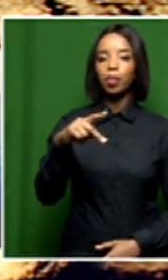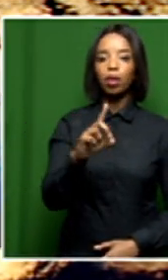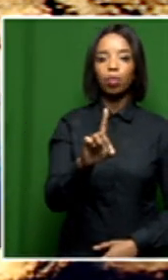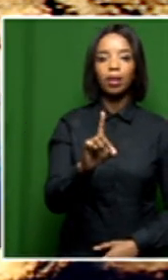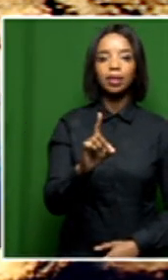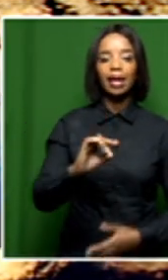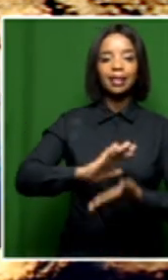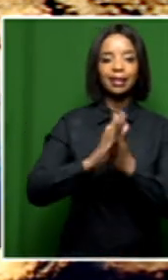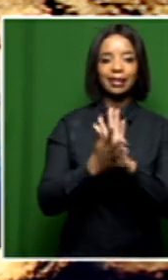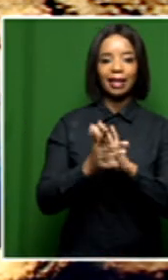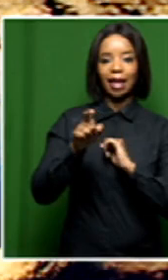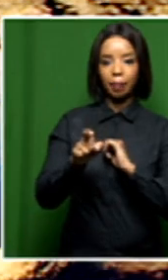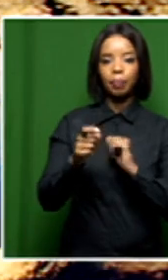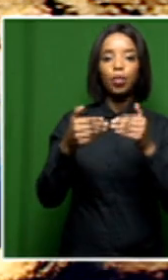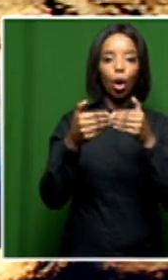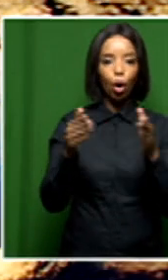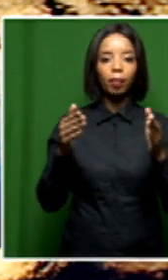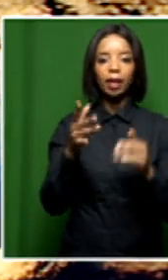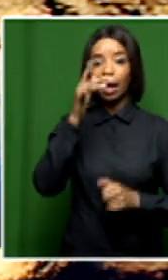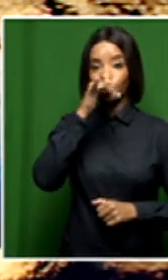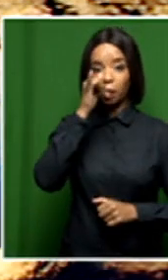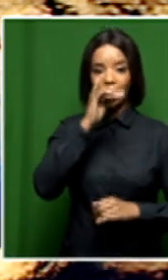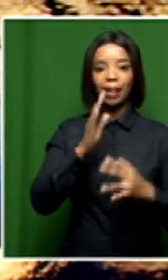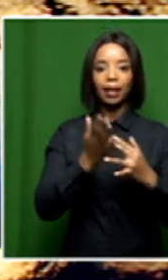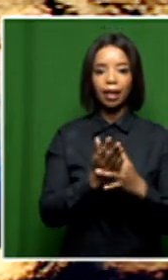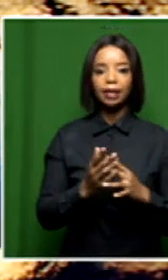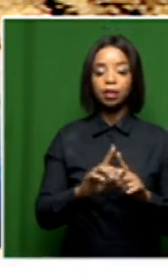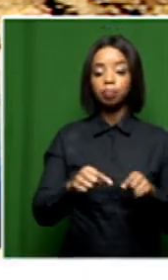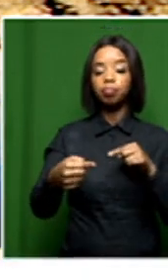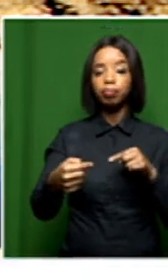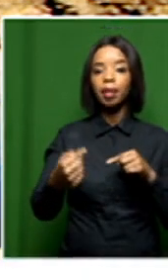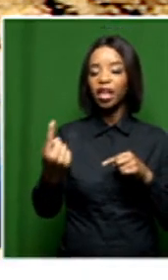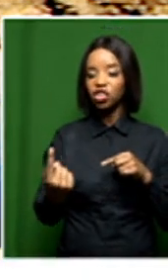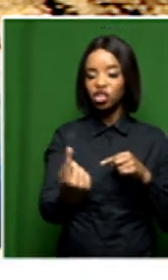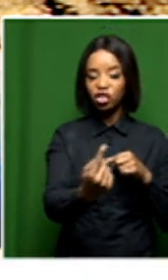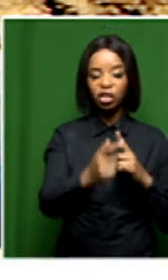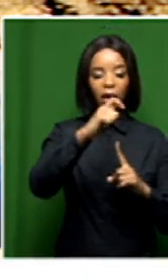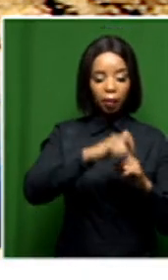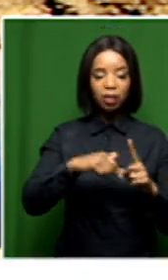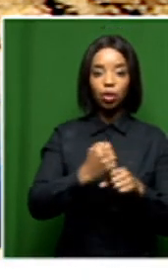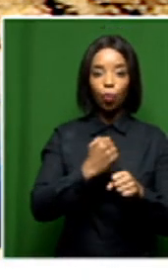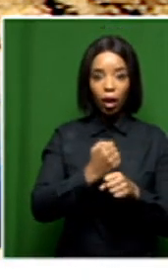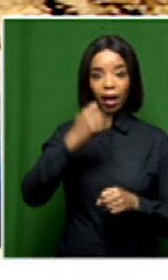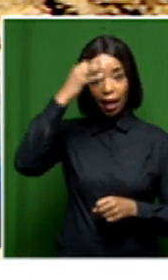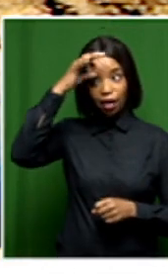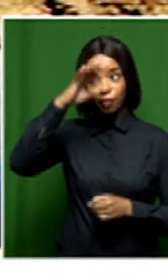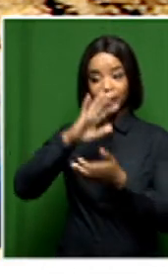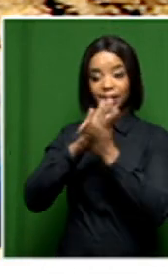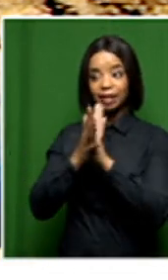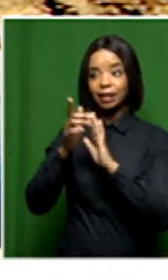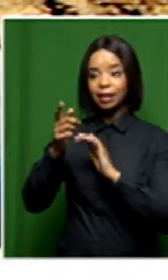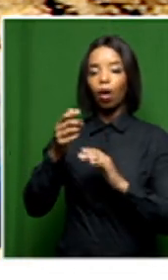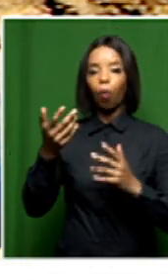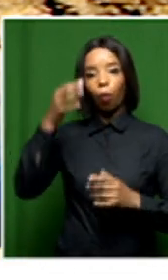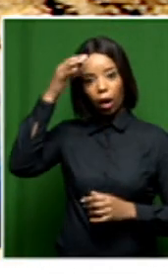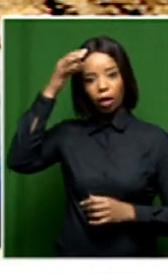Agency, Sassa, is opening criminal cases against each public servant who irregularly received the 350